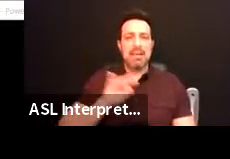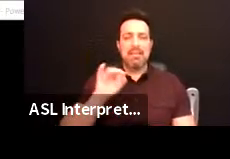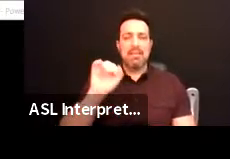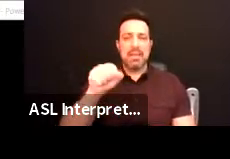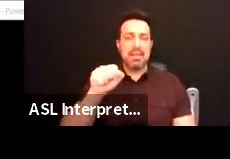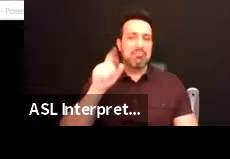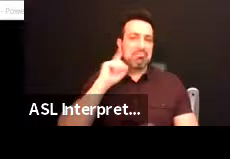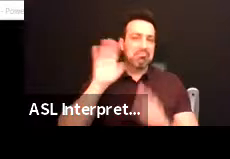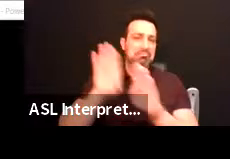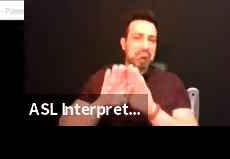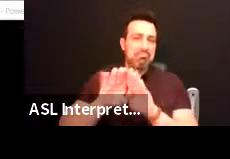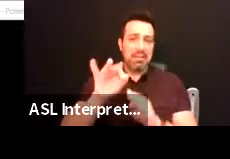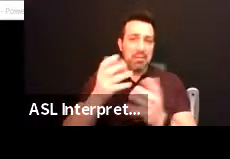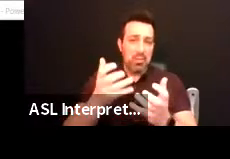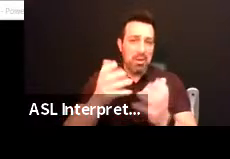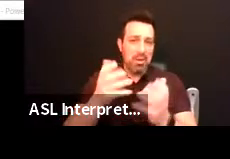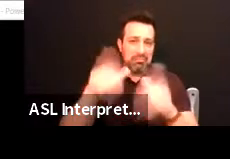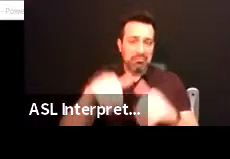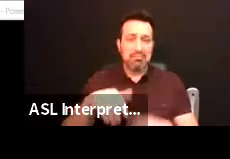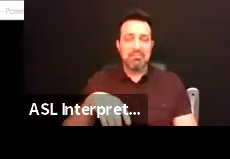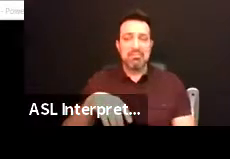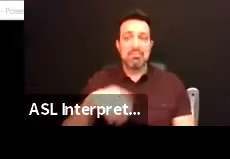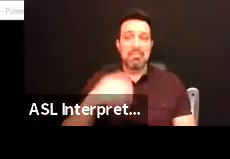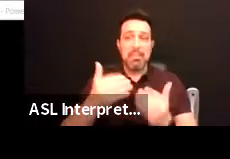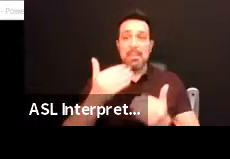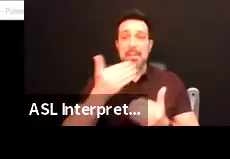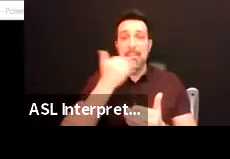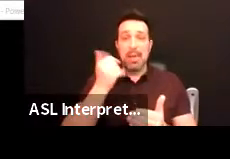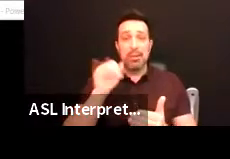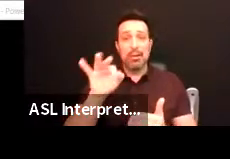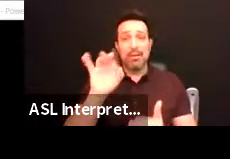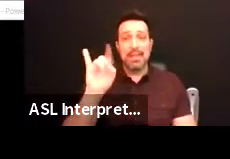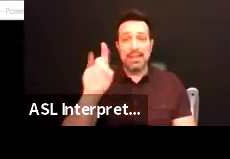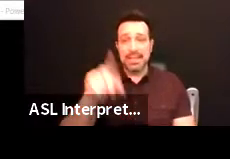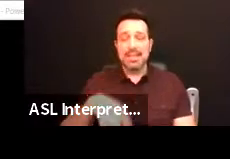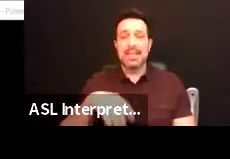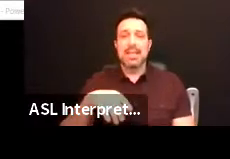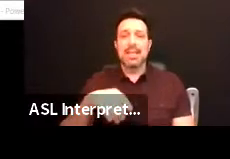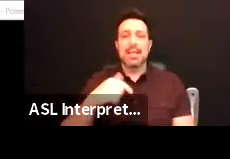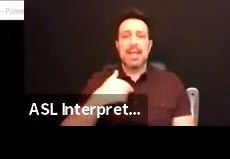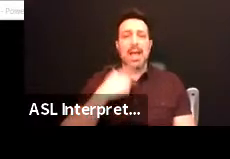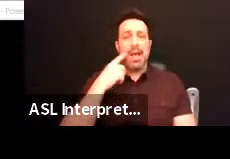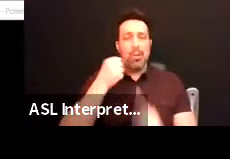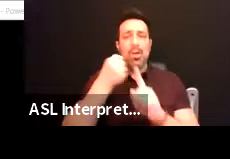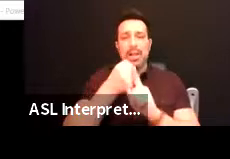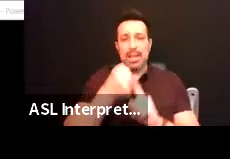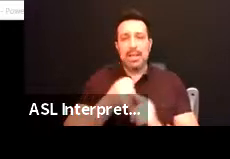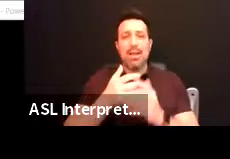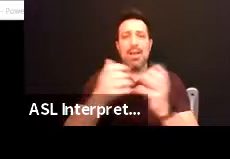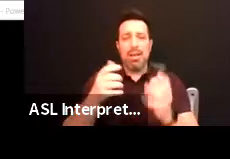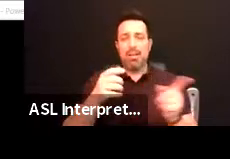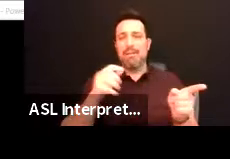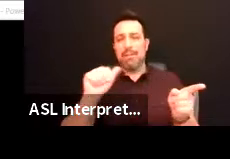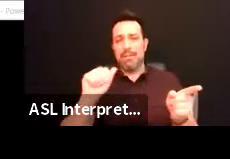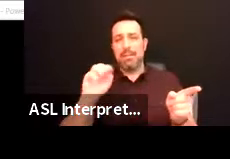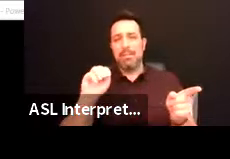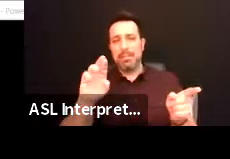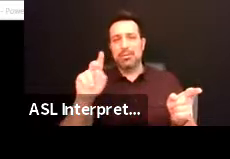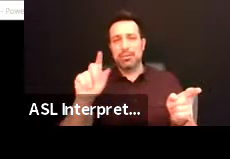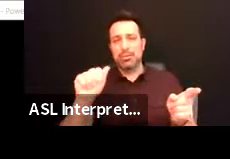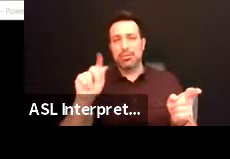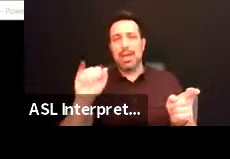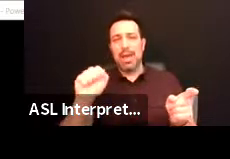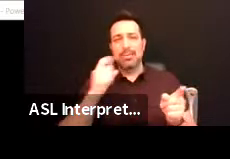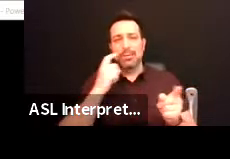out right now if they want to. In fact, it might even be better if they did. I'm going to hit on a lot of what Mr. Adams just said. I know